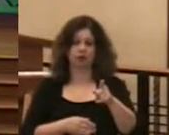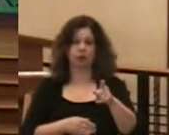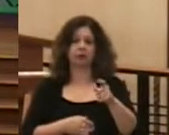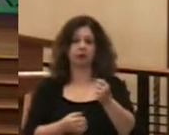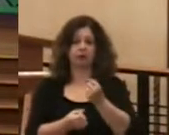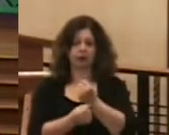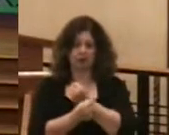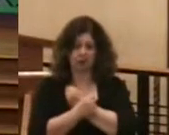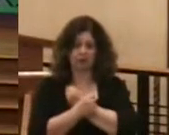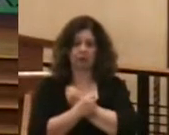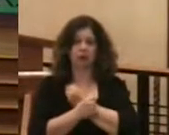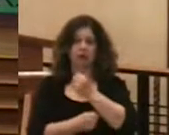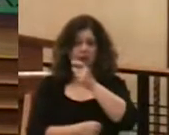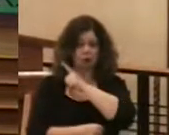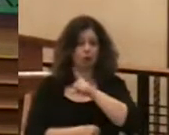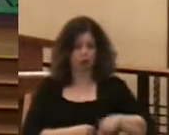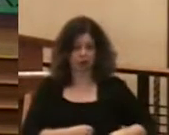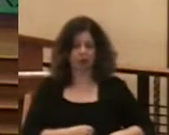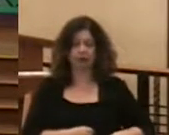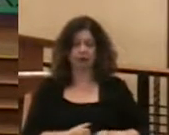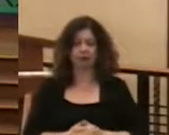love the Lord.